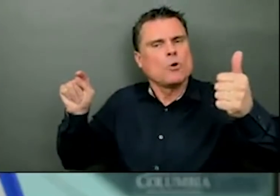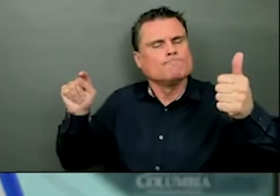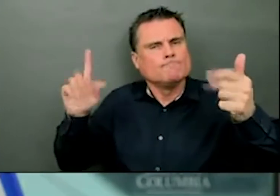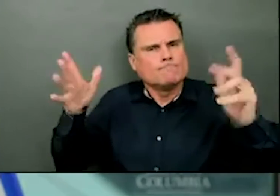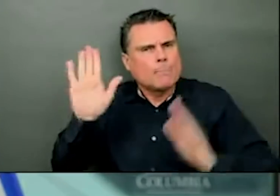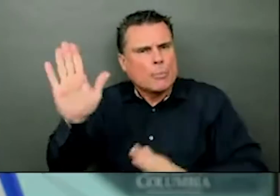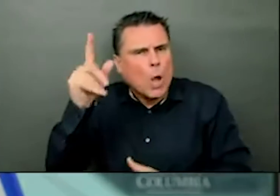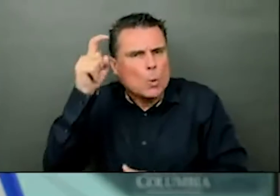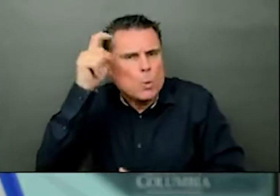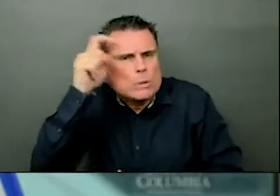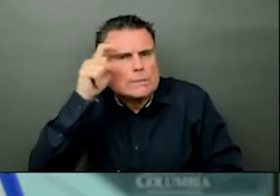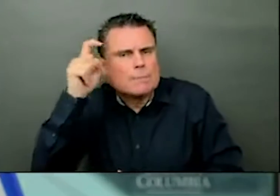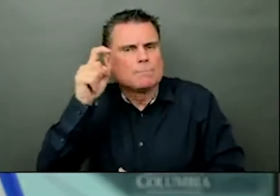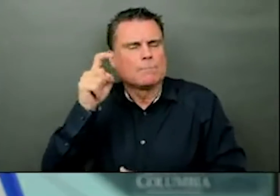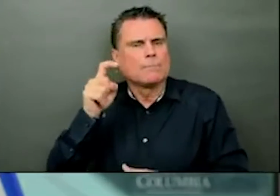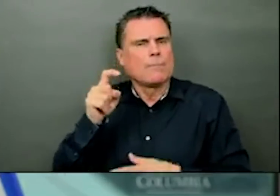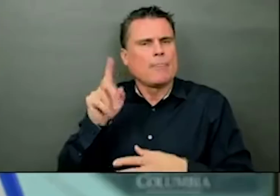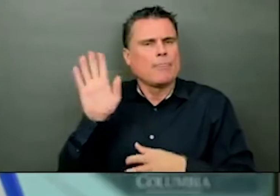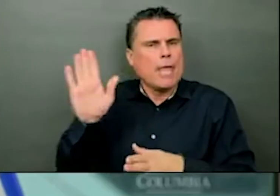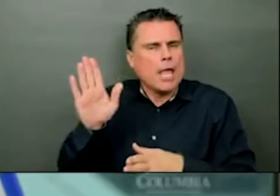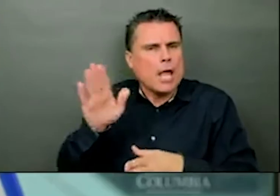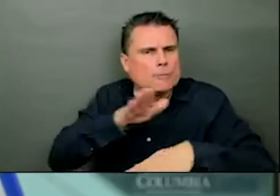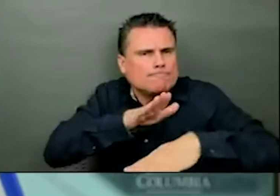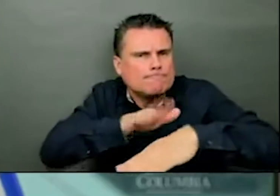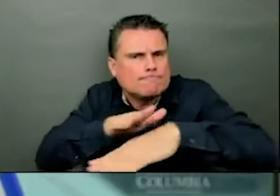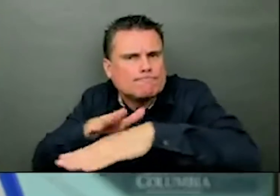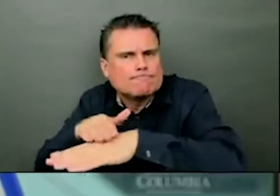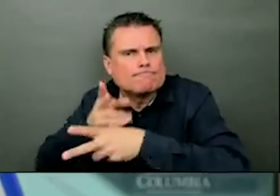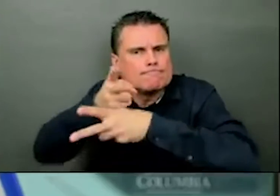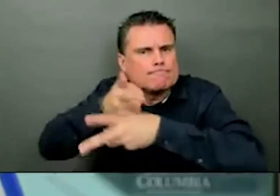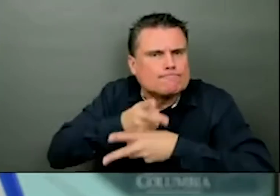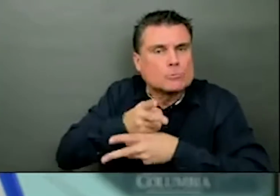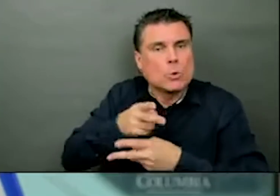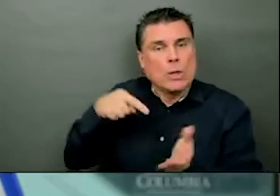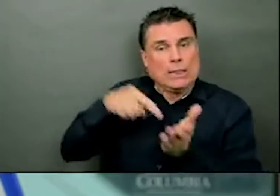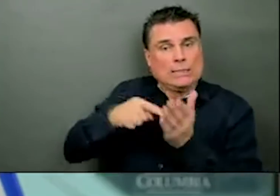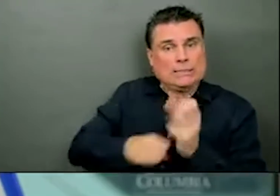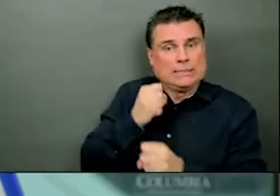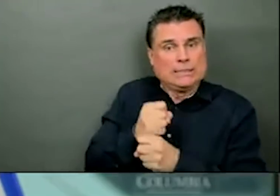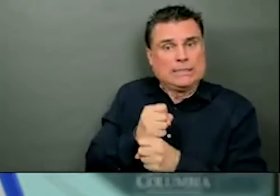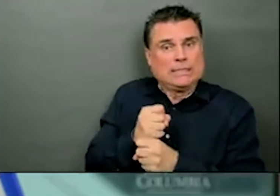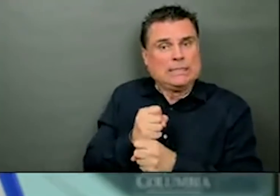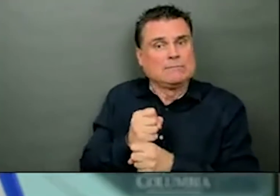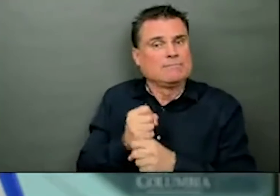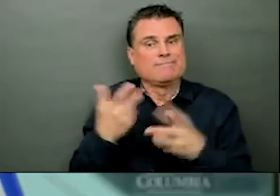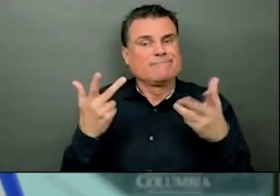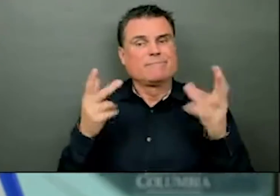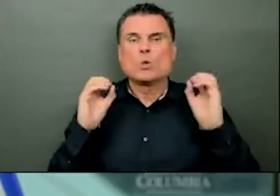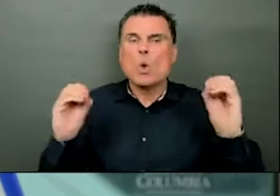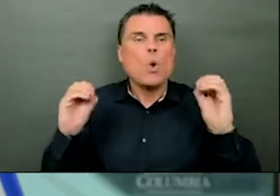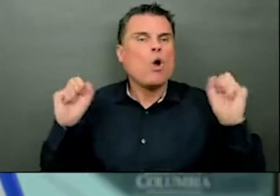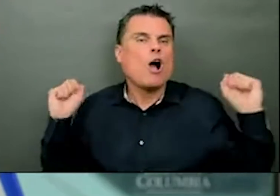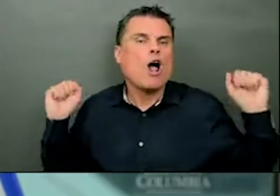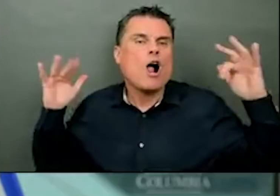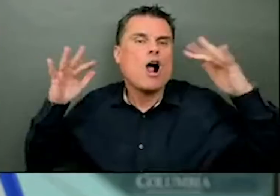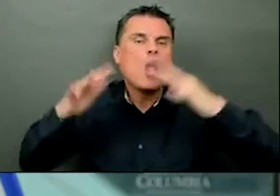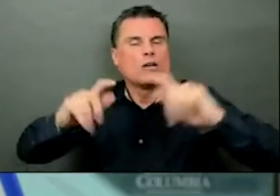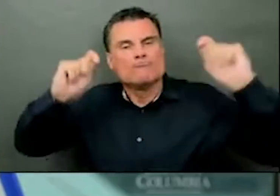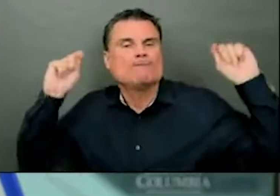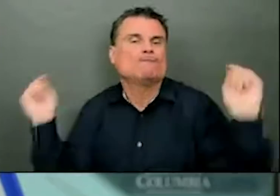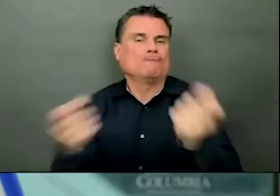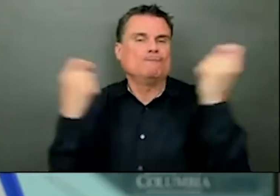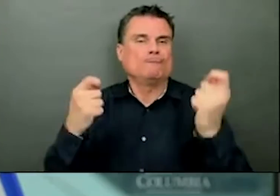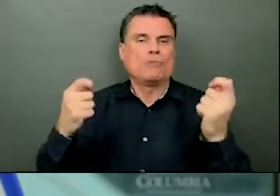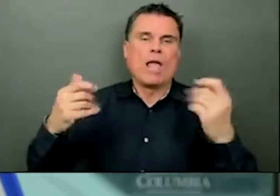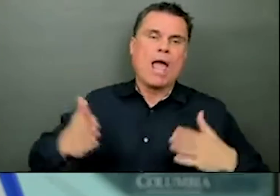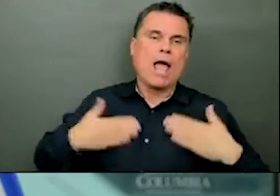Lunar New Year's in a way that's safe for everybody, and I appreciate everybody's contribution to that. Sunday, of course, is Valentine's Day and then Family